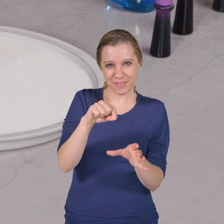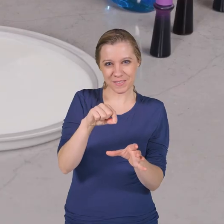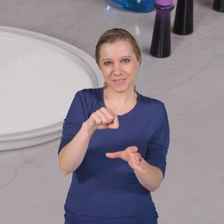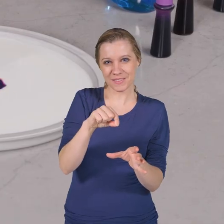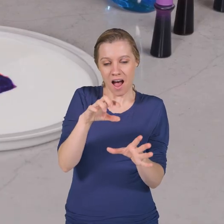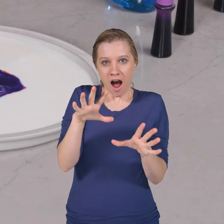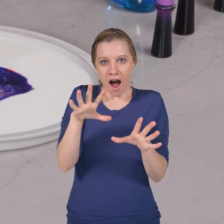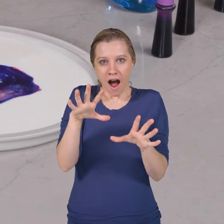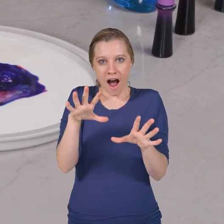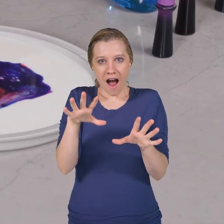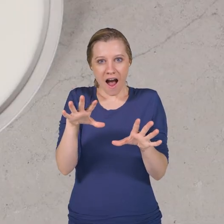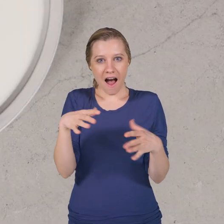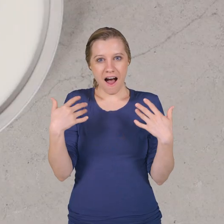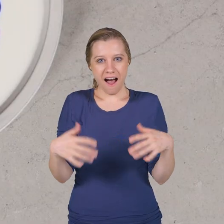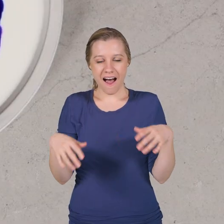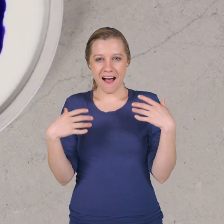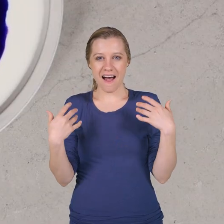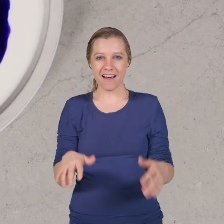3, 2, 1.